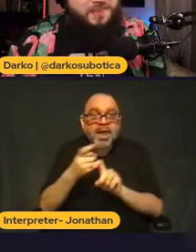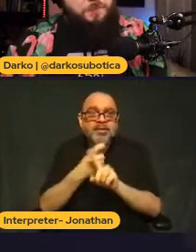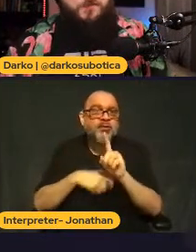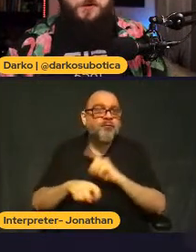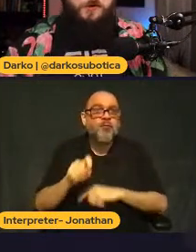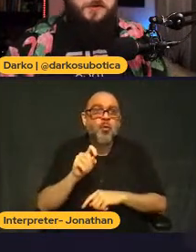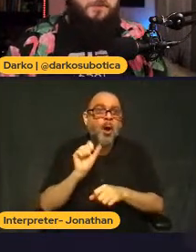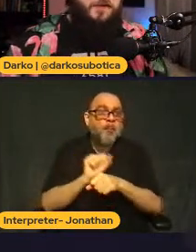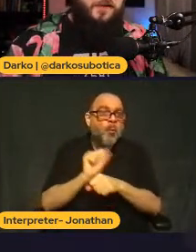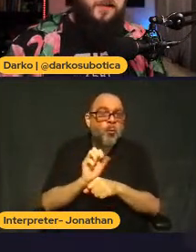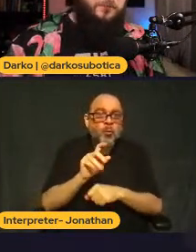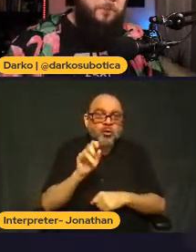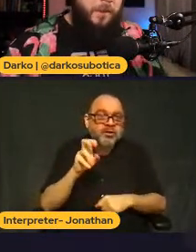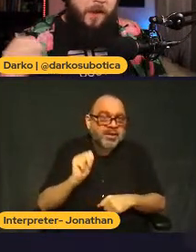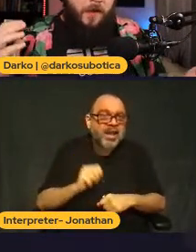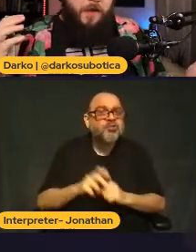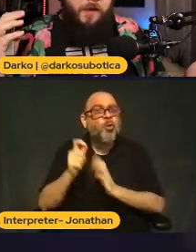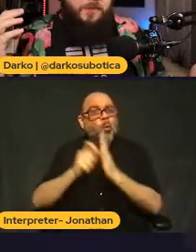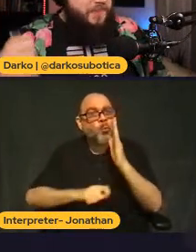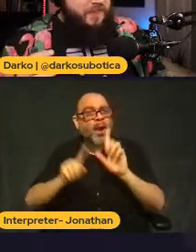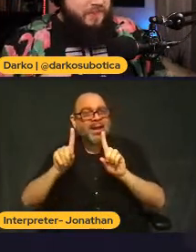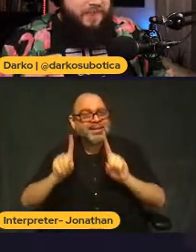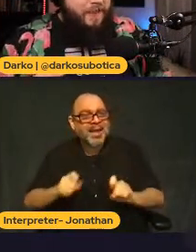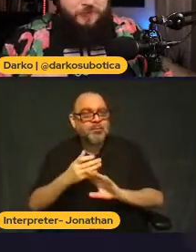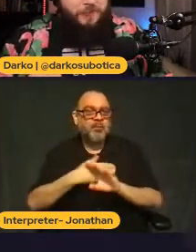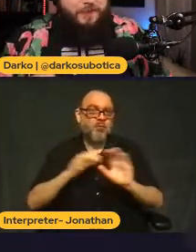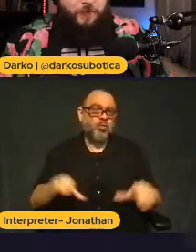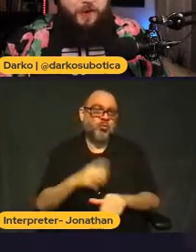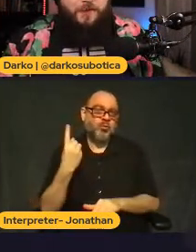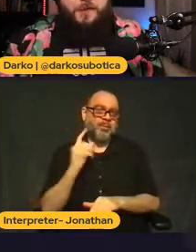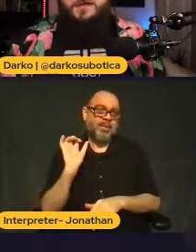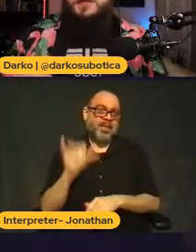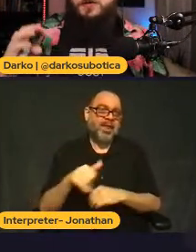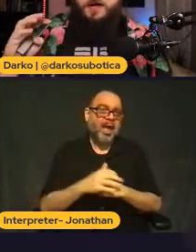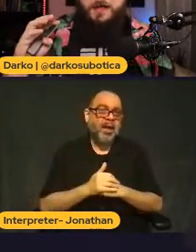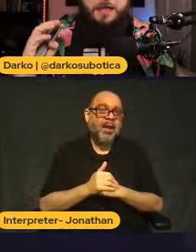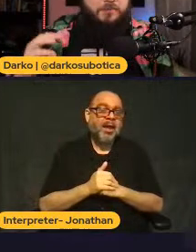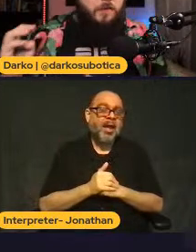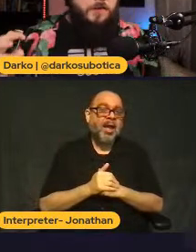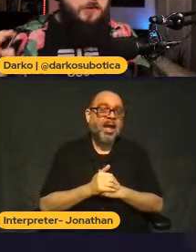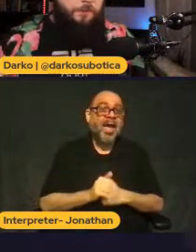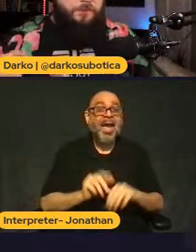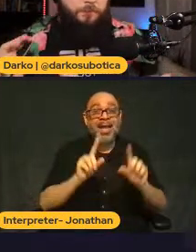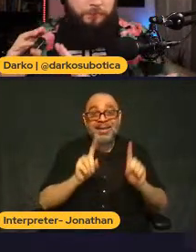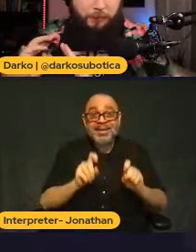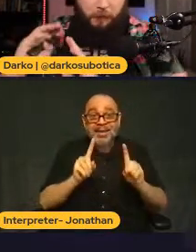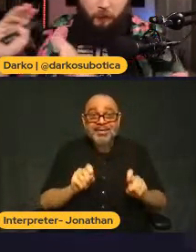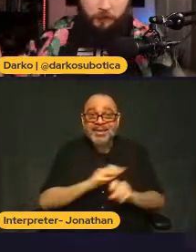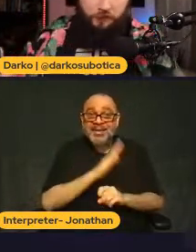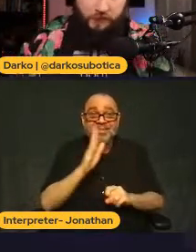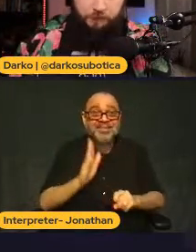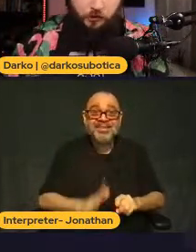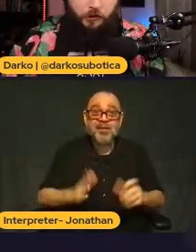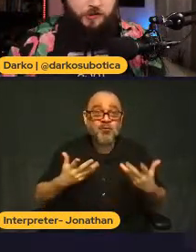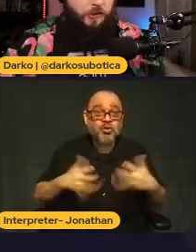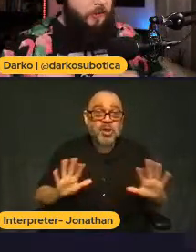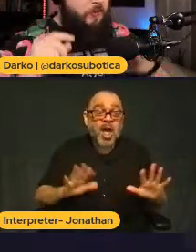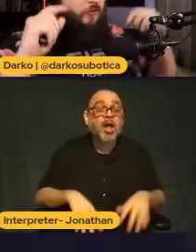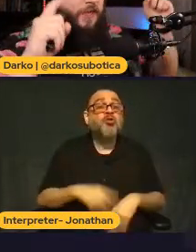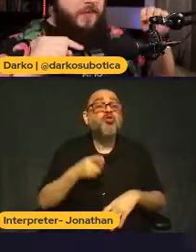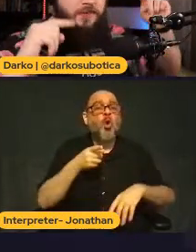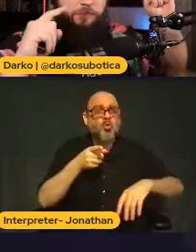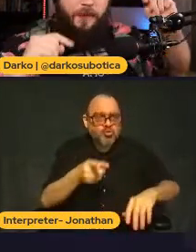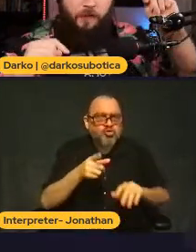Write tests before you do something like that. Testing is actually never done. So even once you deploy your things to